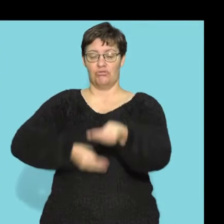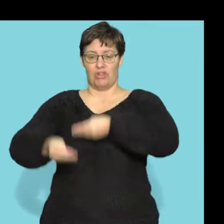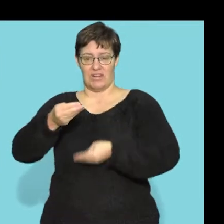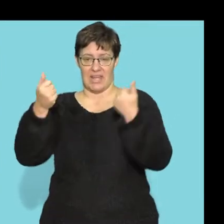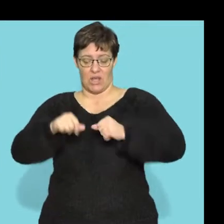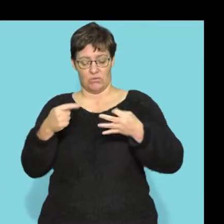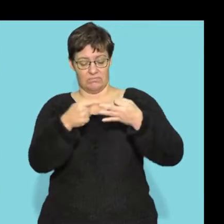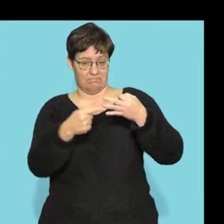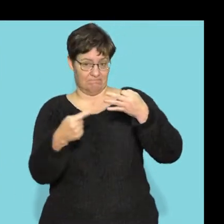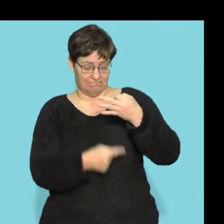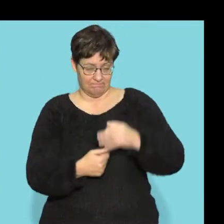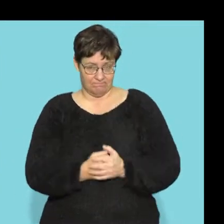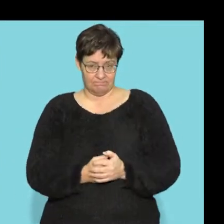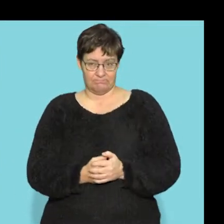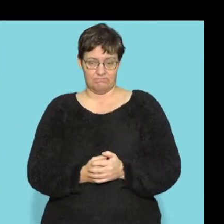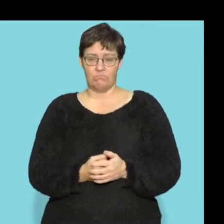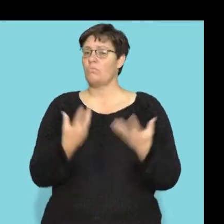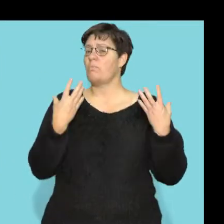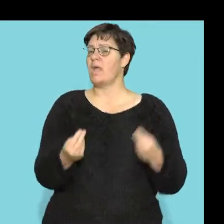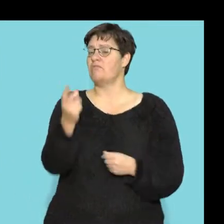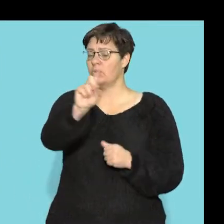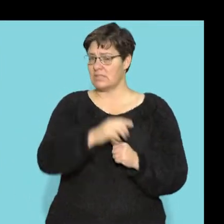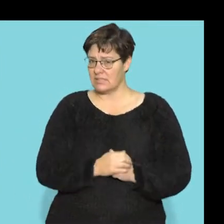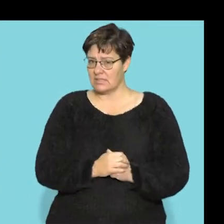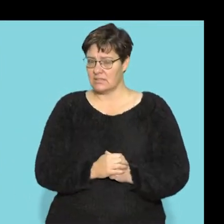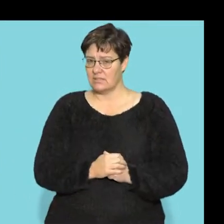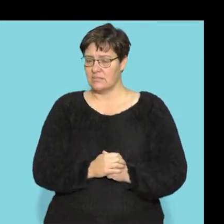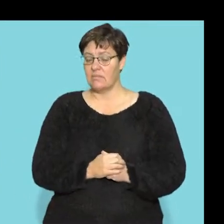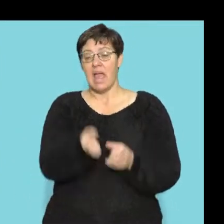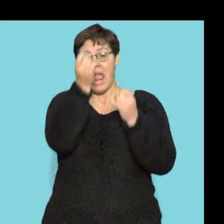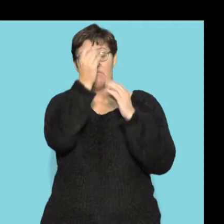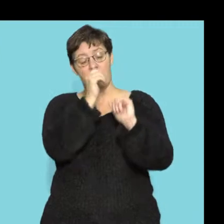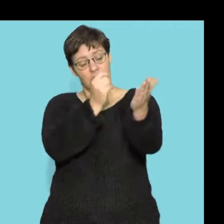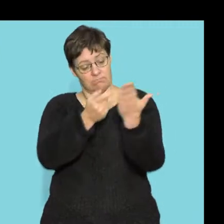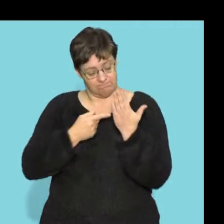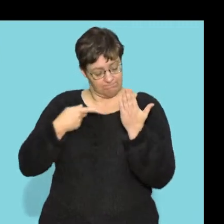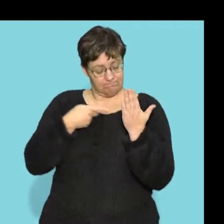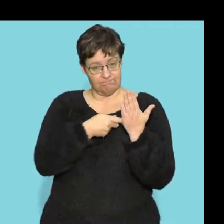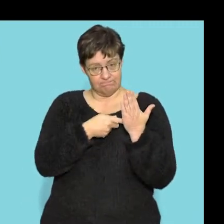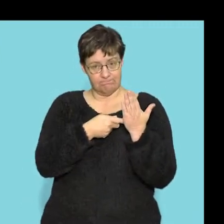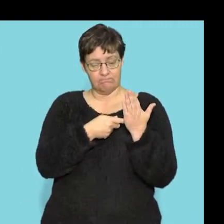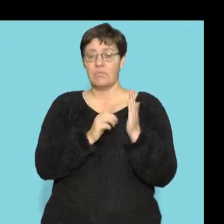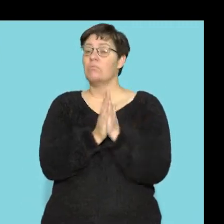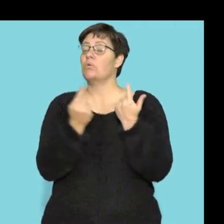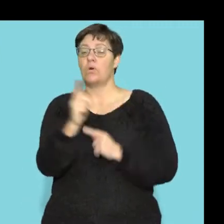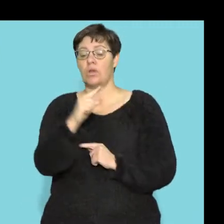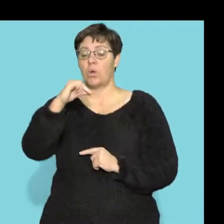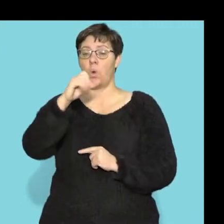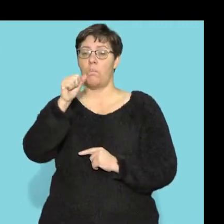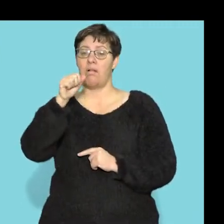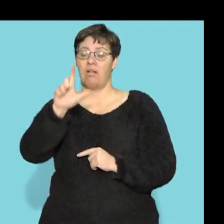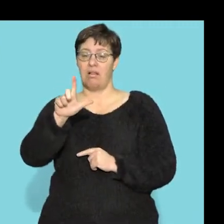account. Okay, what do we have here? You are provided with information from the books of